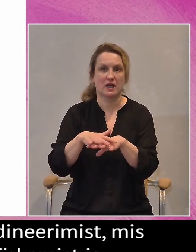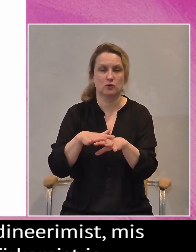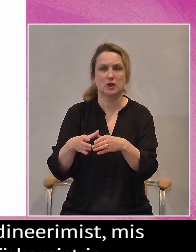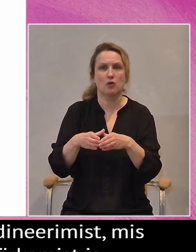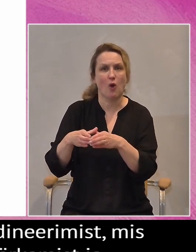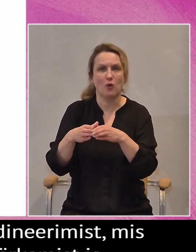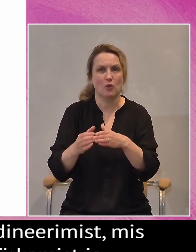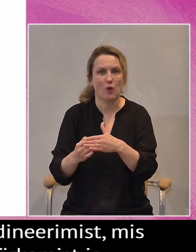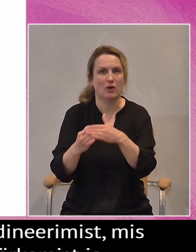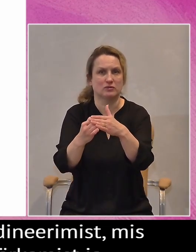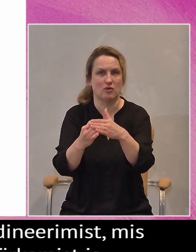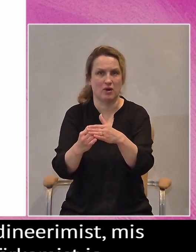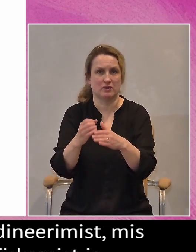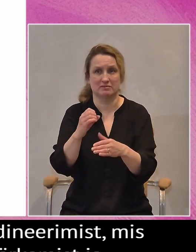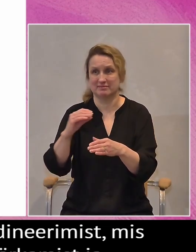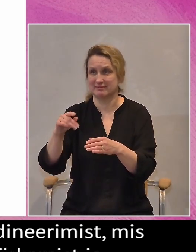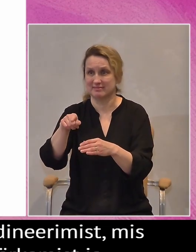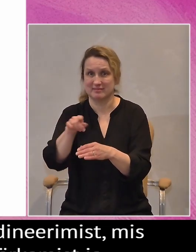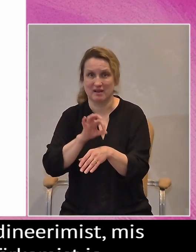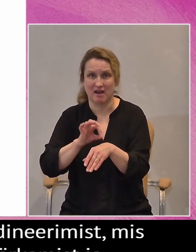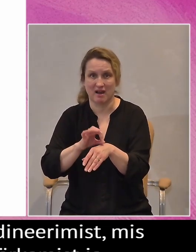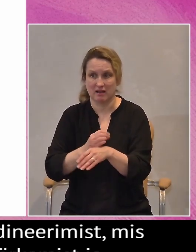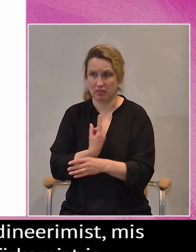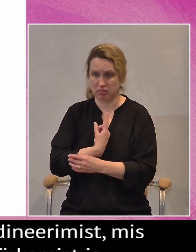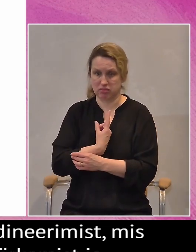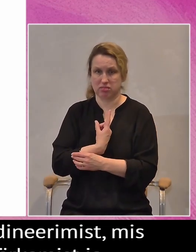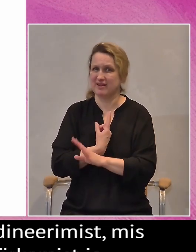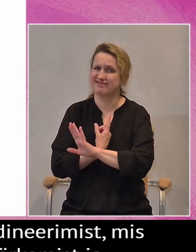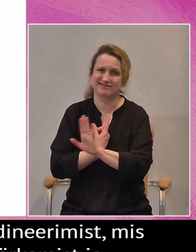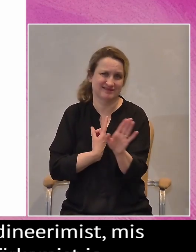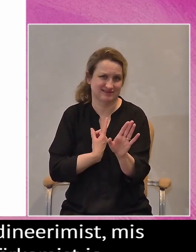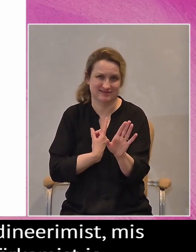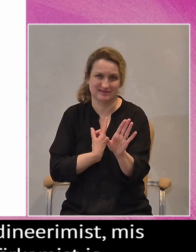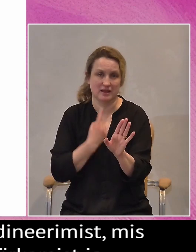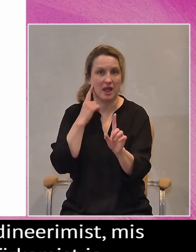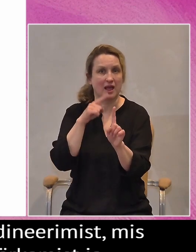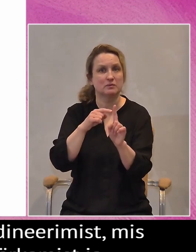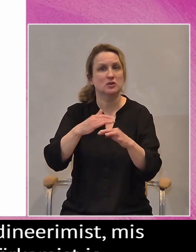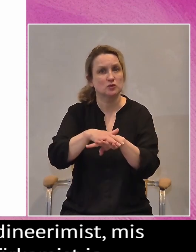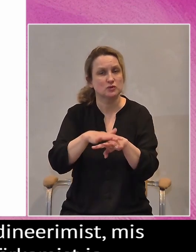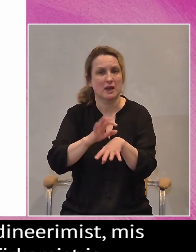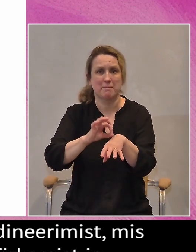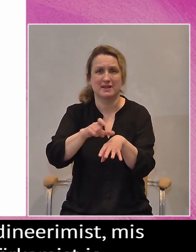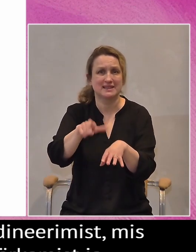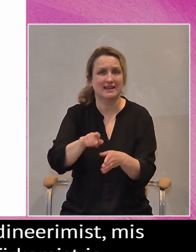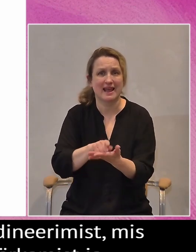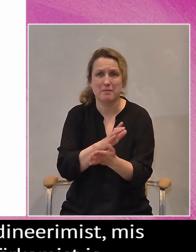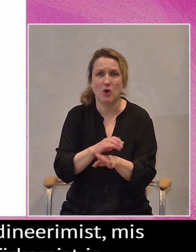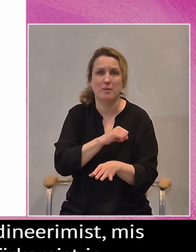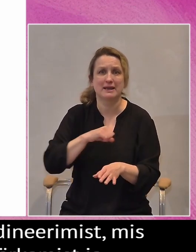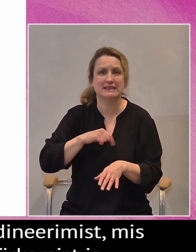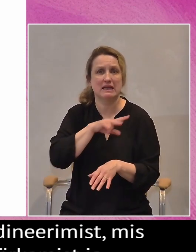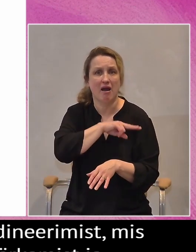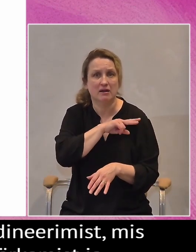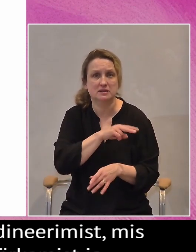developing the medical system, we would create a strong network and strong community so that no person with EDS